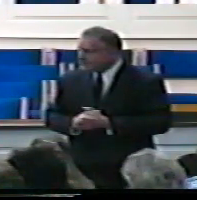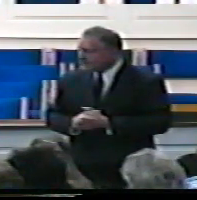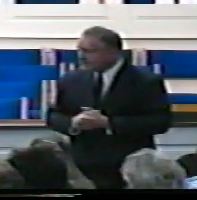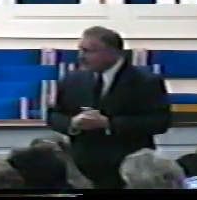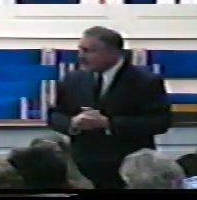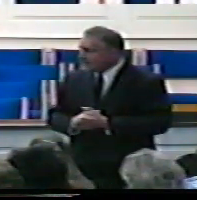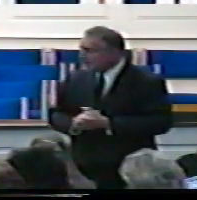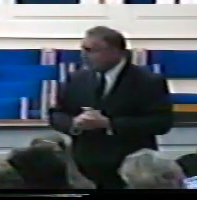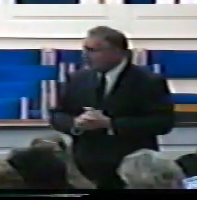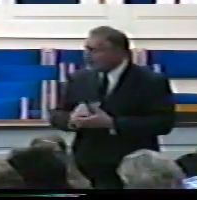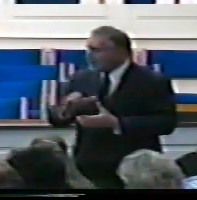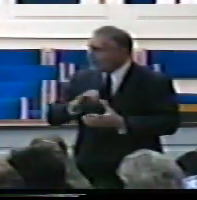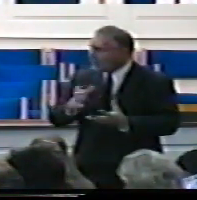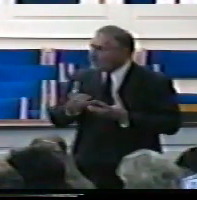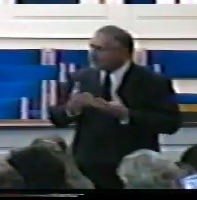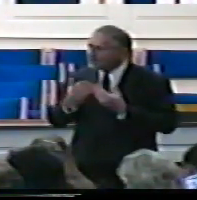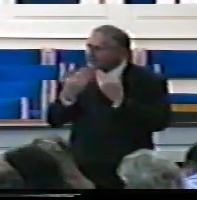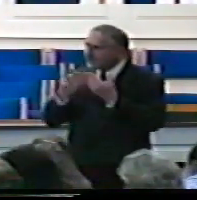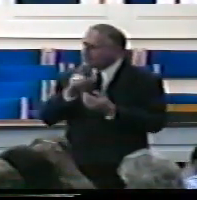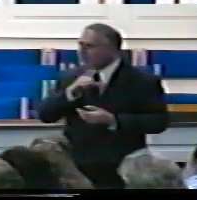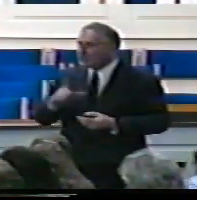I want to thank the Lord